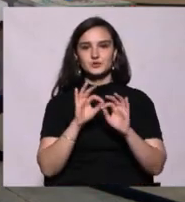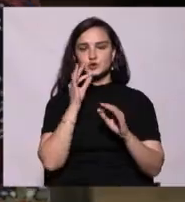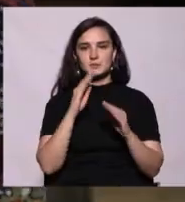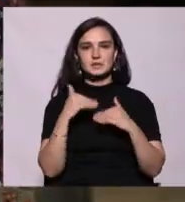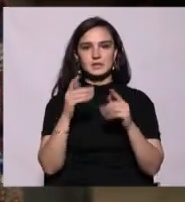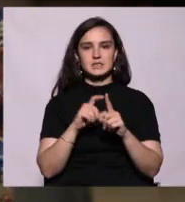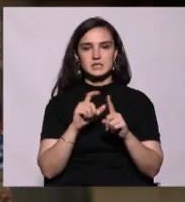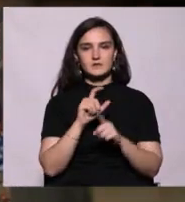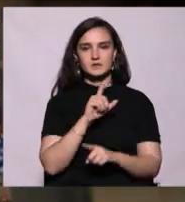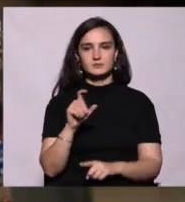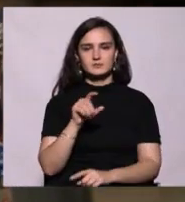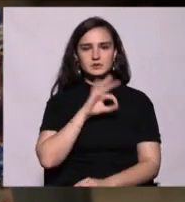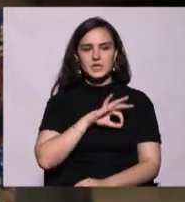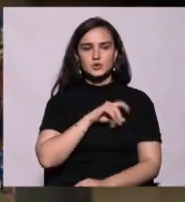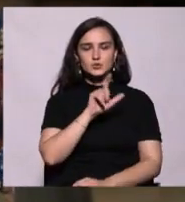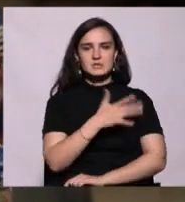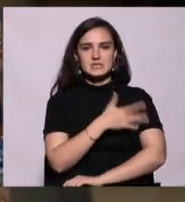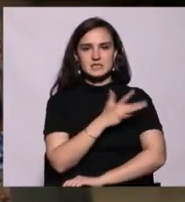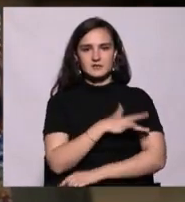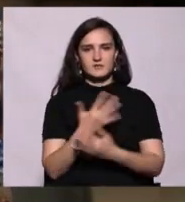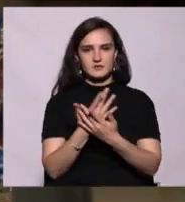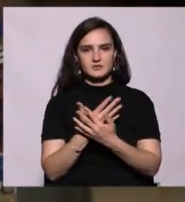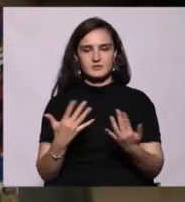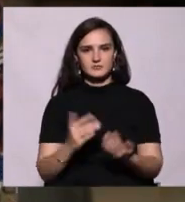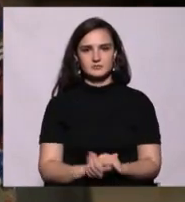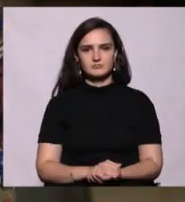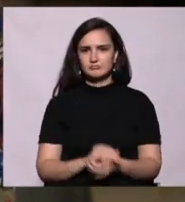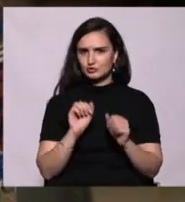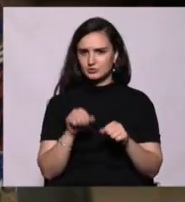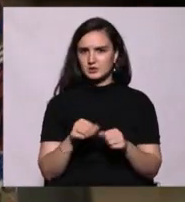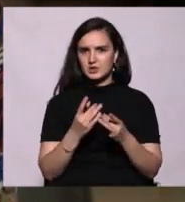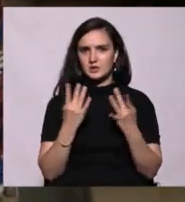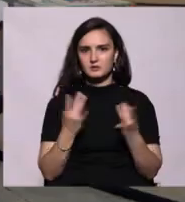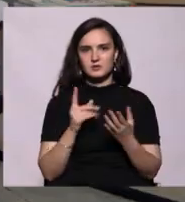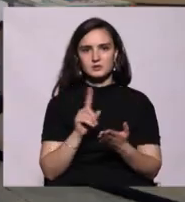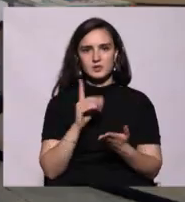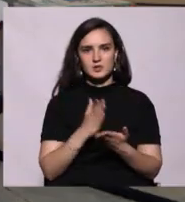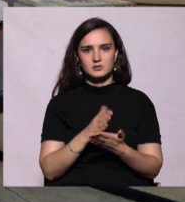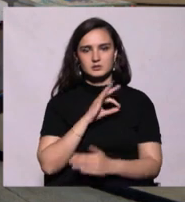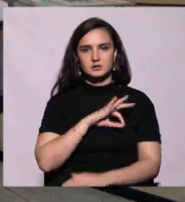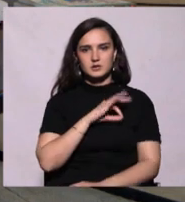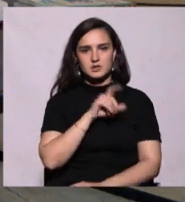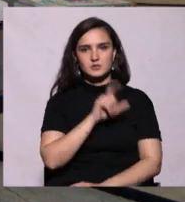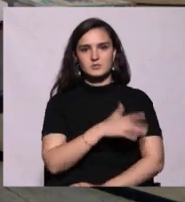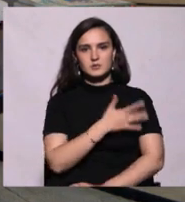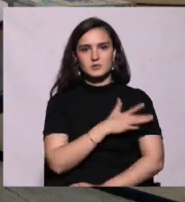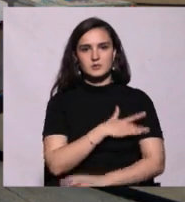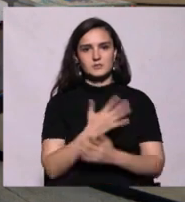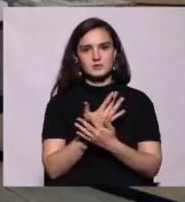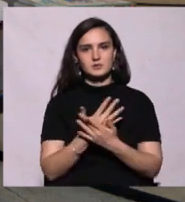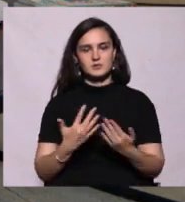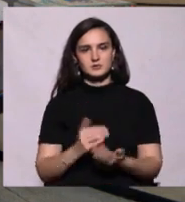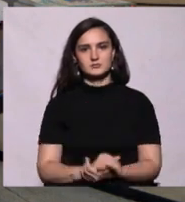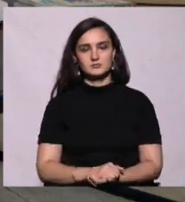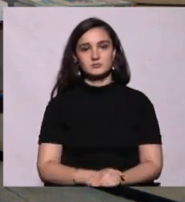next word, customer service. Mr. Carter, can you please explain what is customer service? Well,